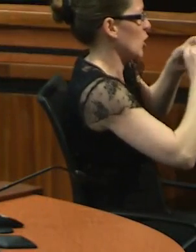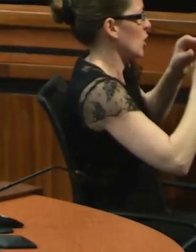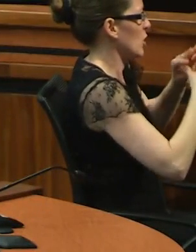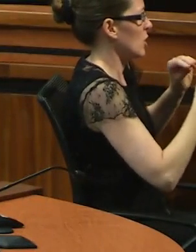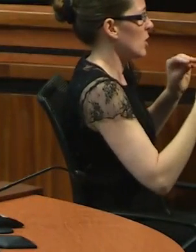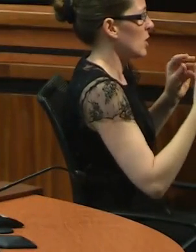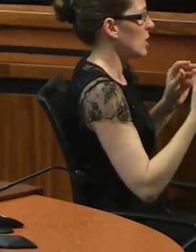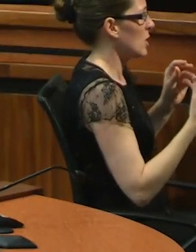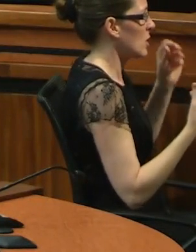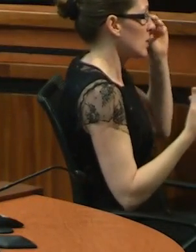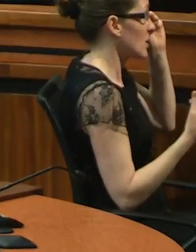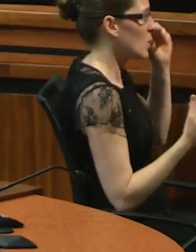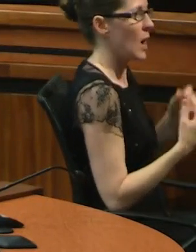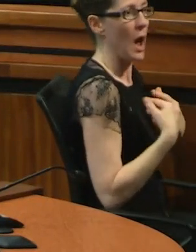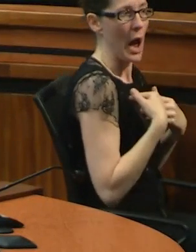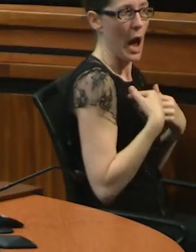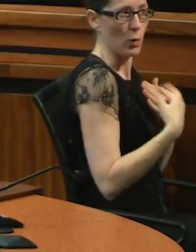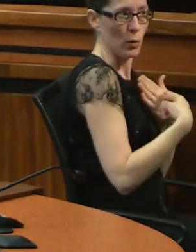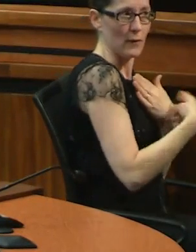Who's going to give their email address?